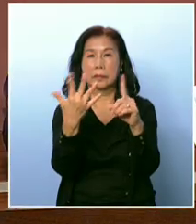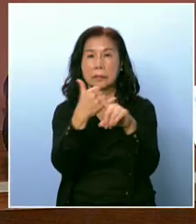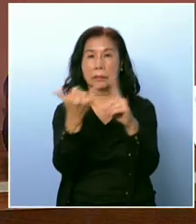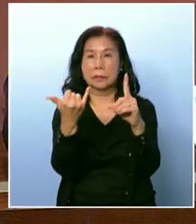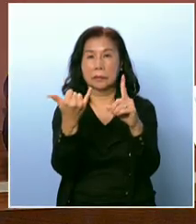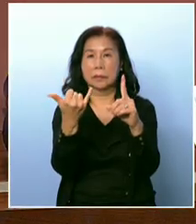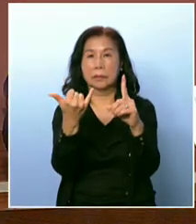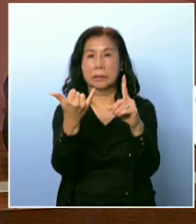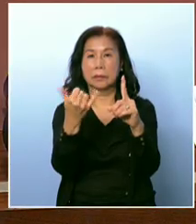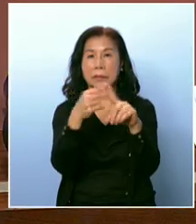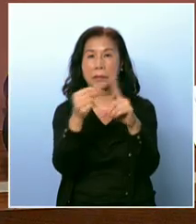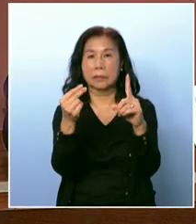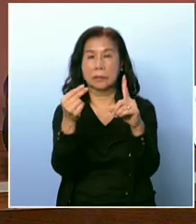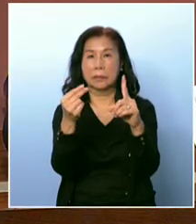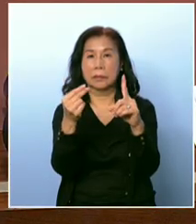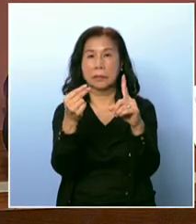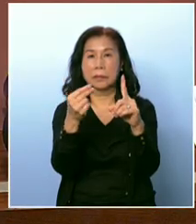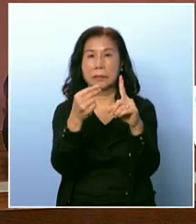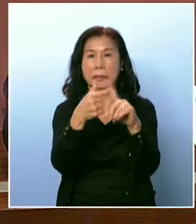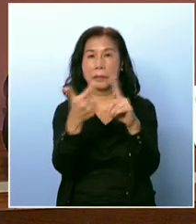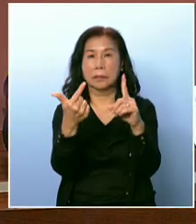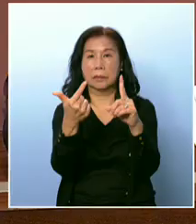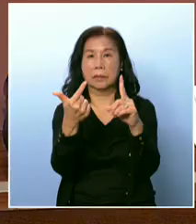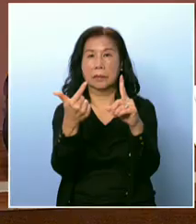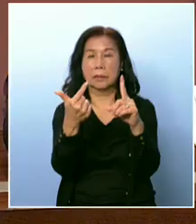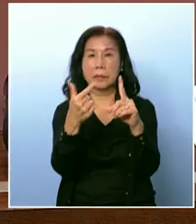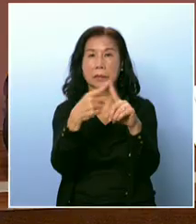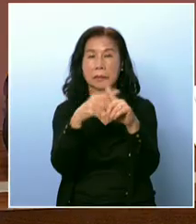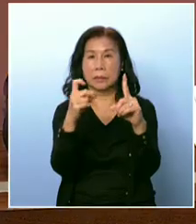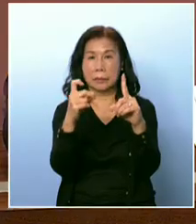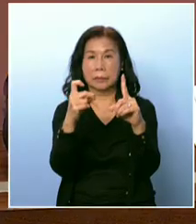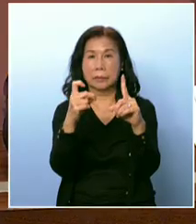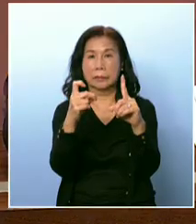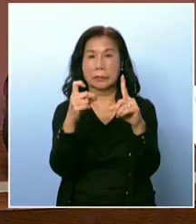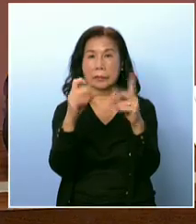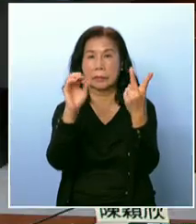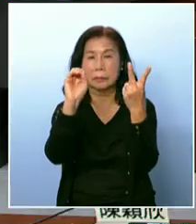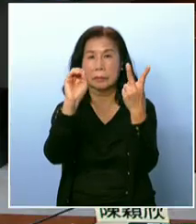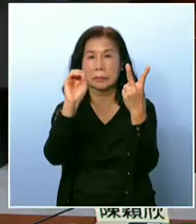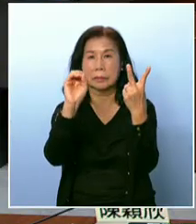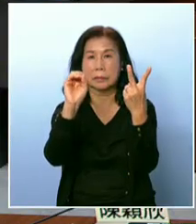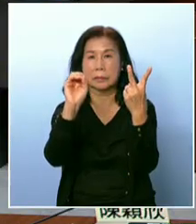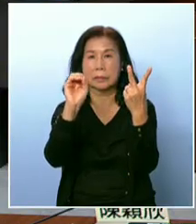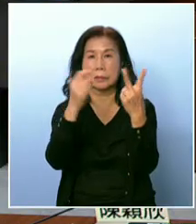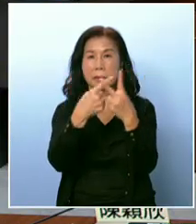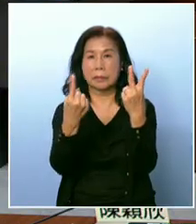15, 16, 17, 18, 19,